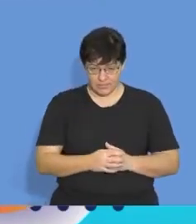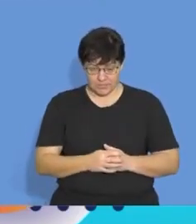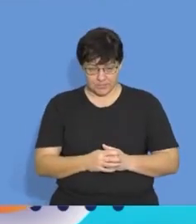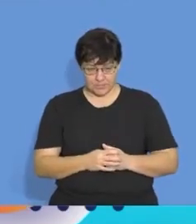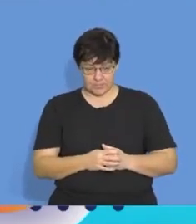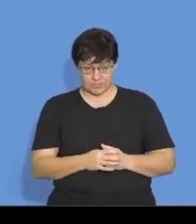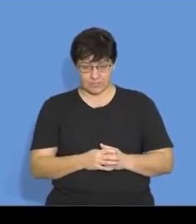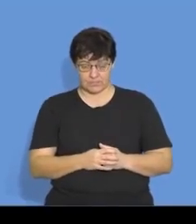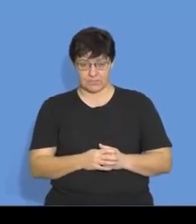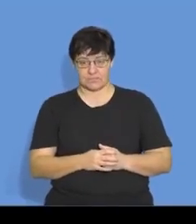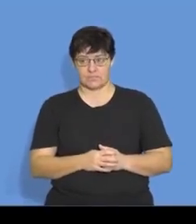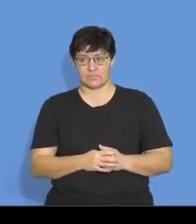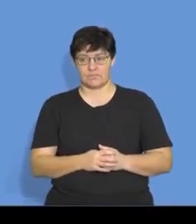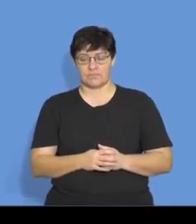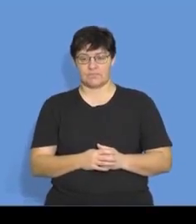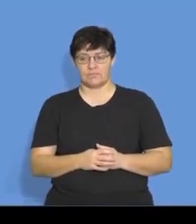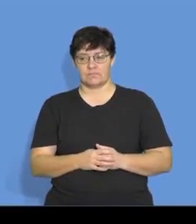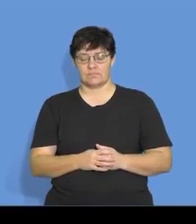important.